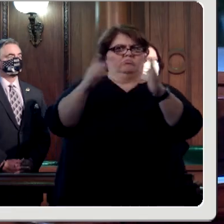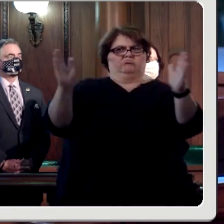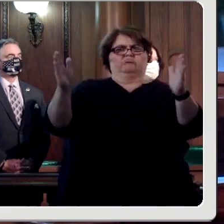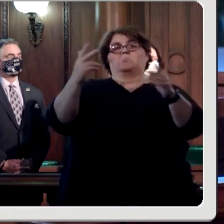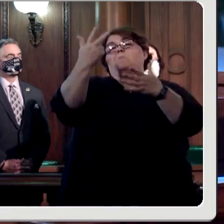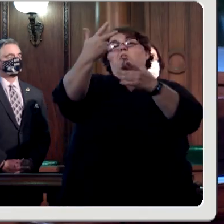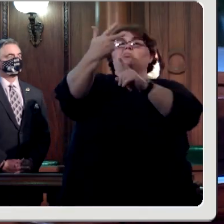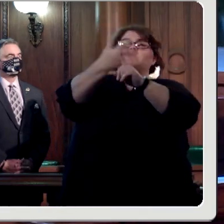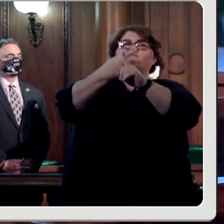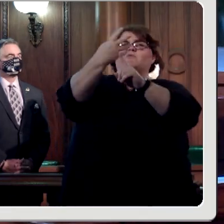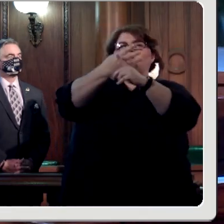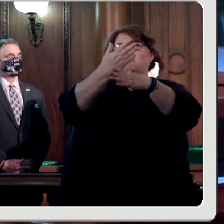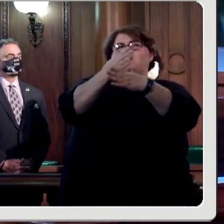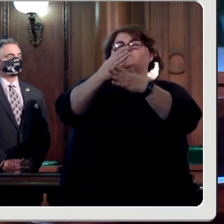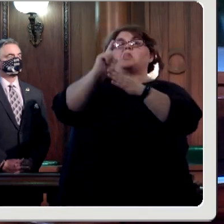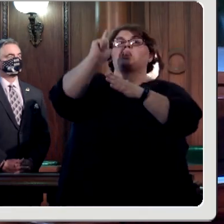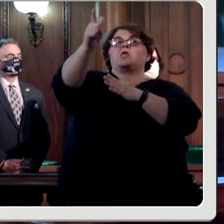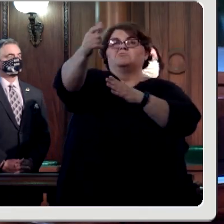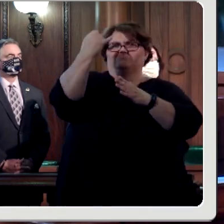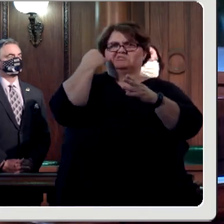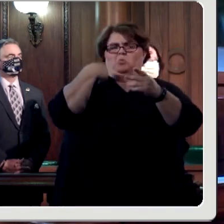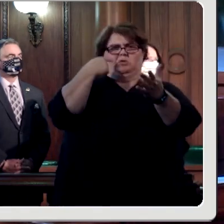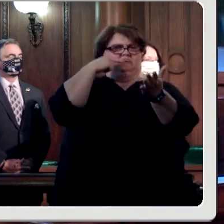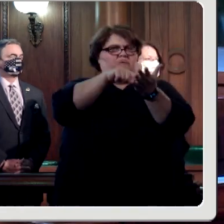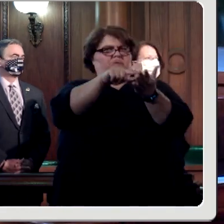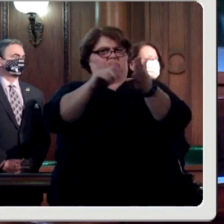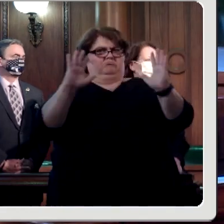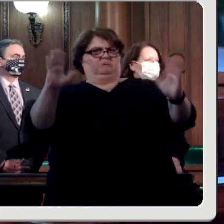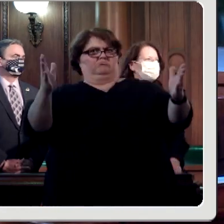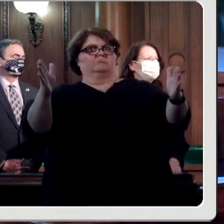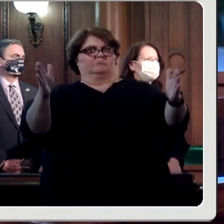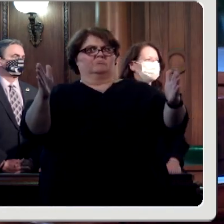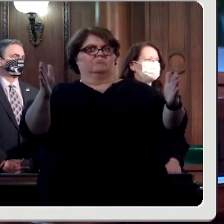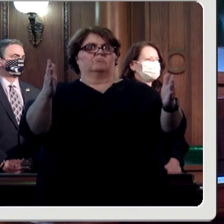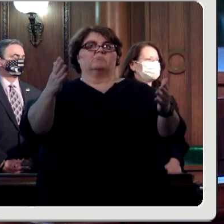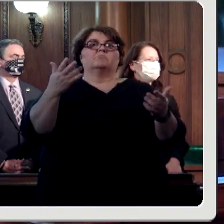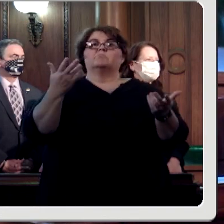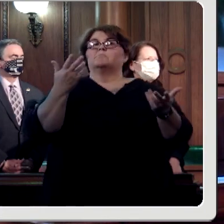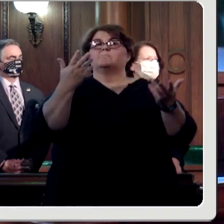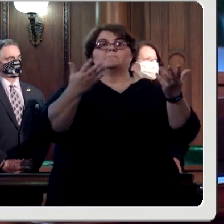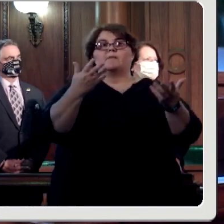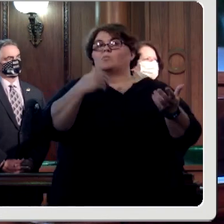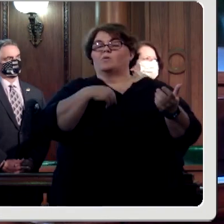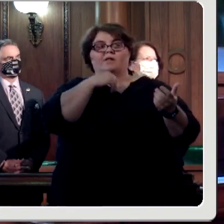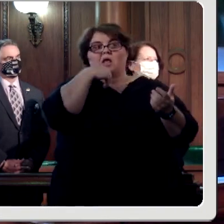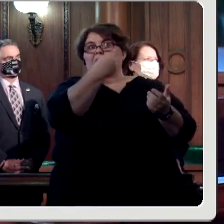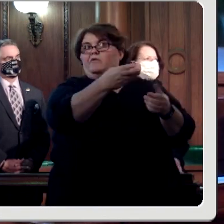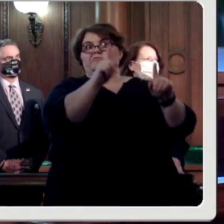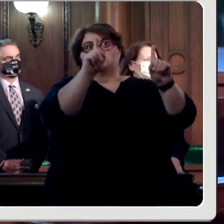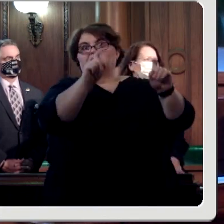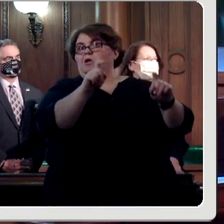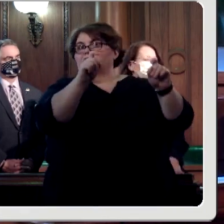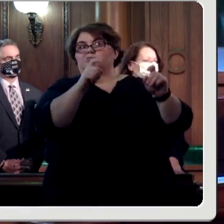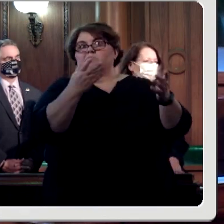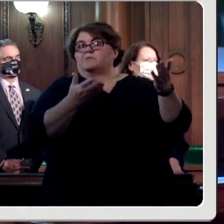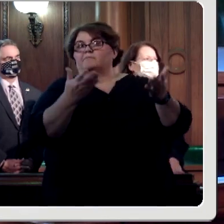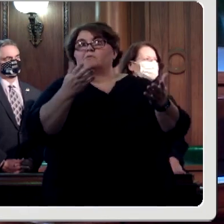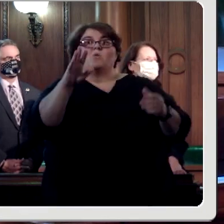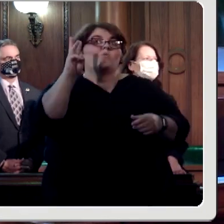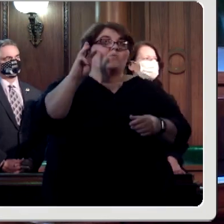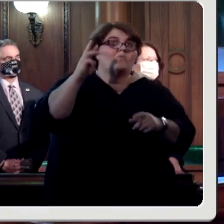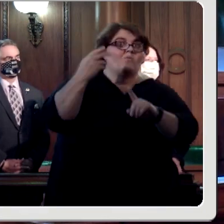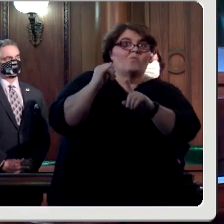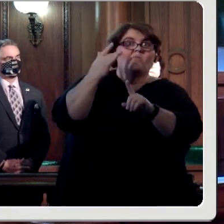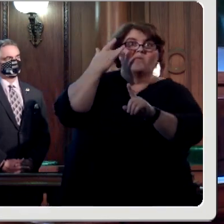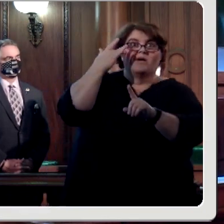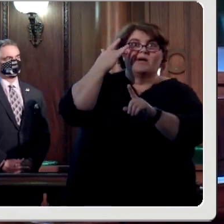not be retested for COVID, and that's important for people to know. Because it may just continue to show virus that they could otherwise be shedding for